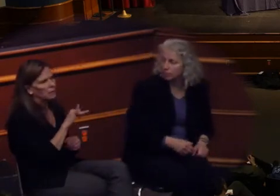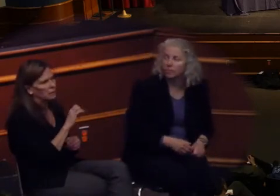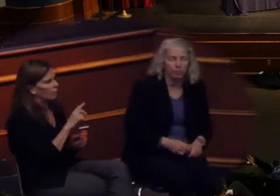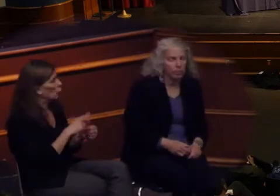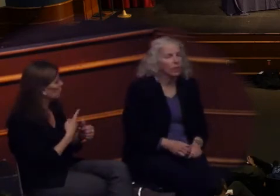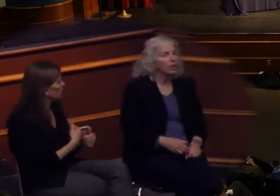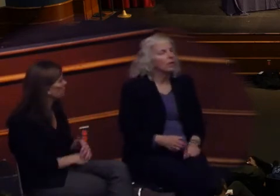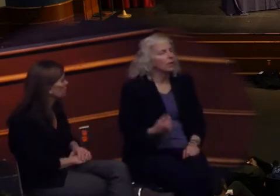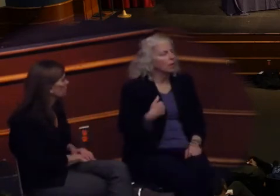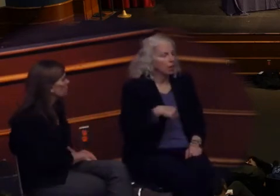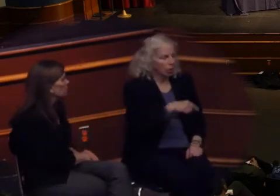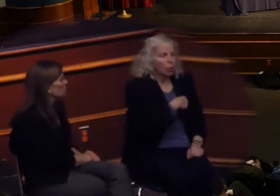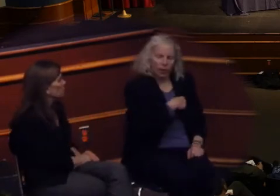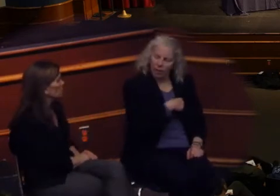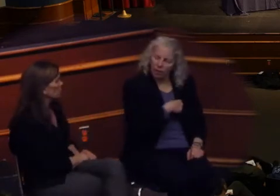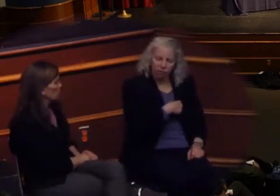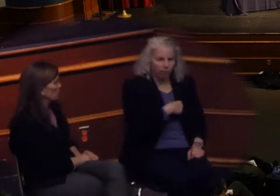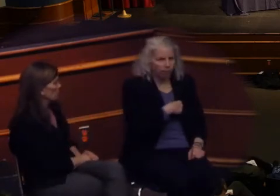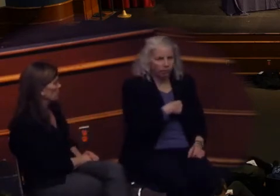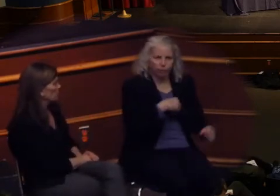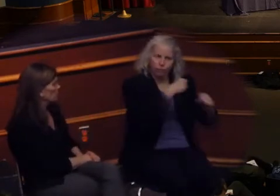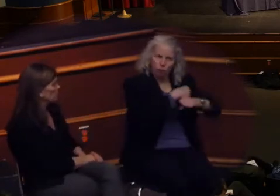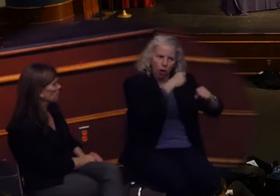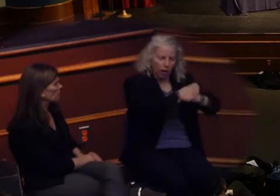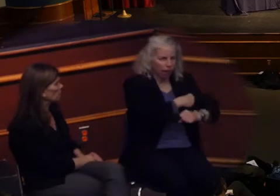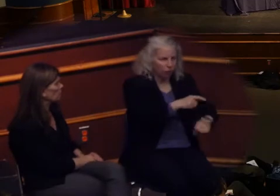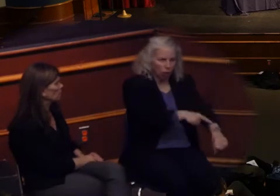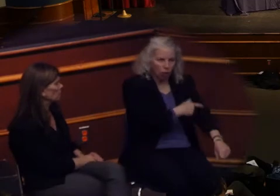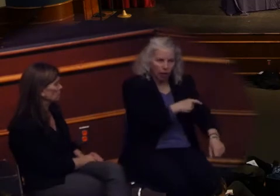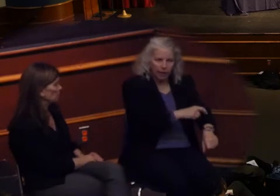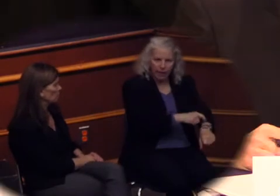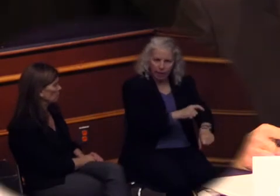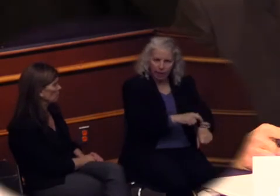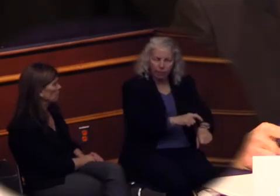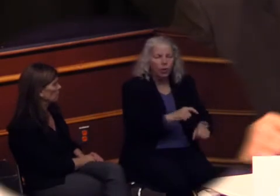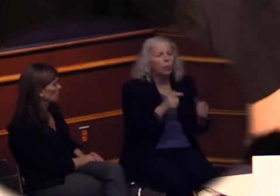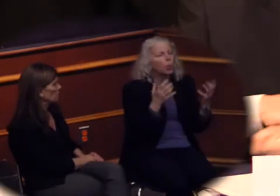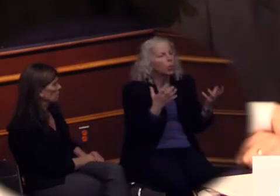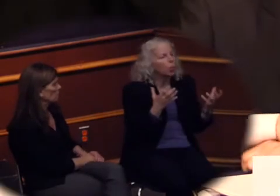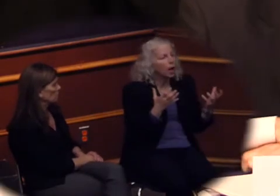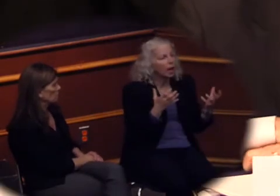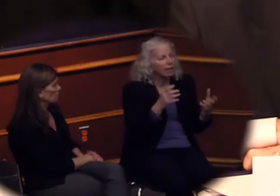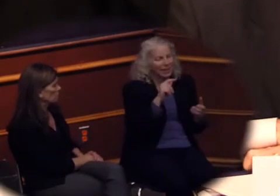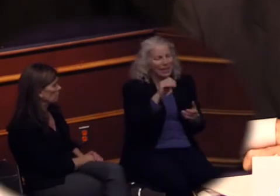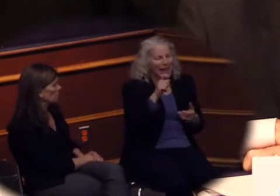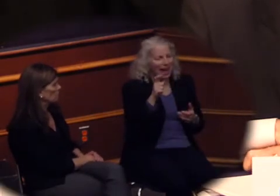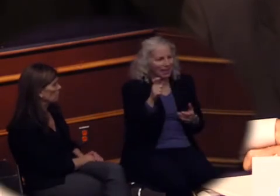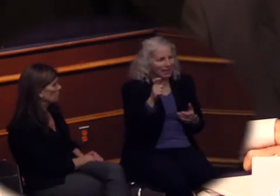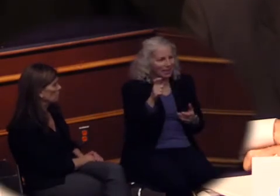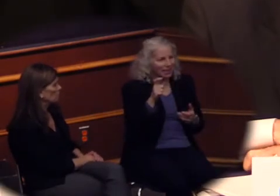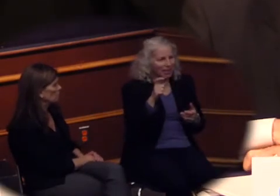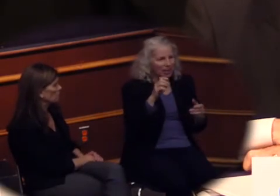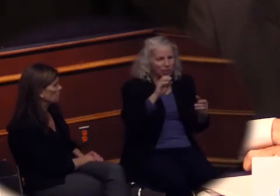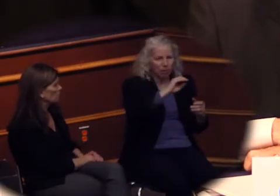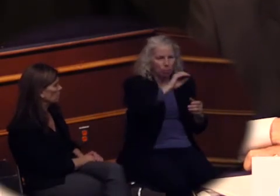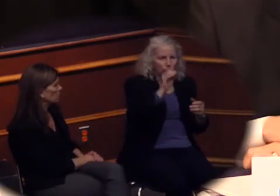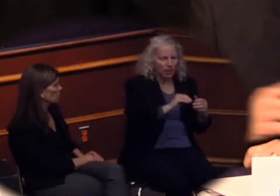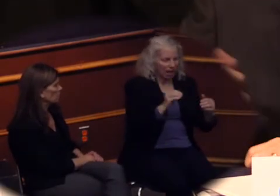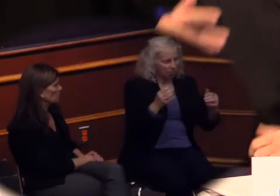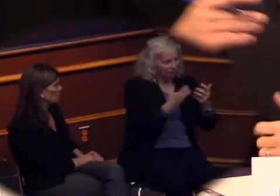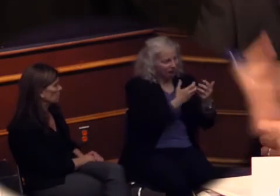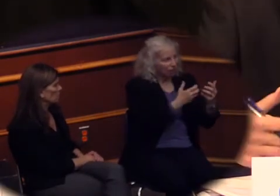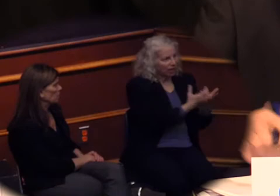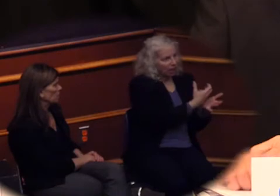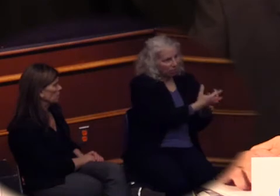We have fought for a long time in Massachusetts to have a progressive income tax, and it has gone down repeatedly. So now what we're seeing